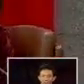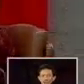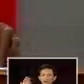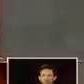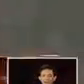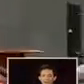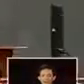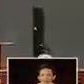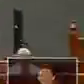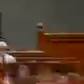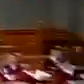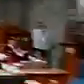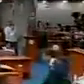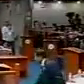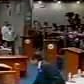Alright